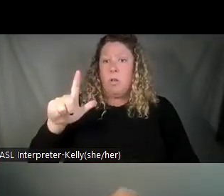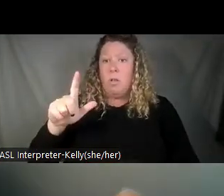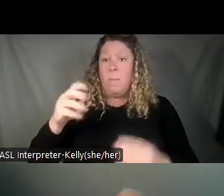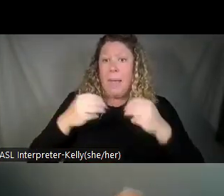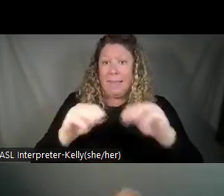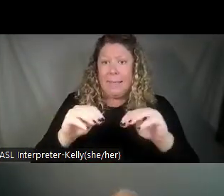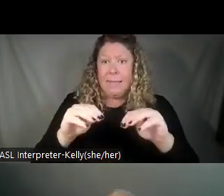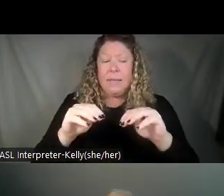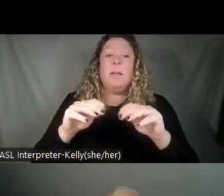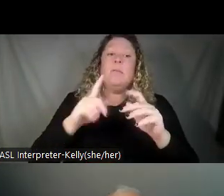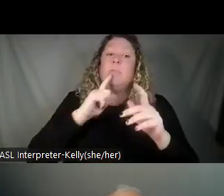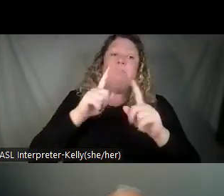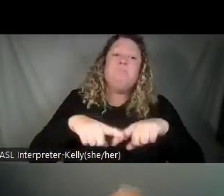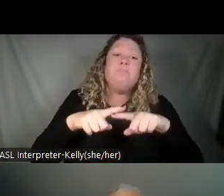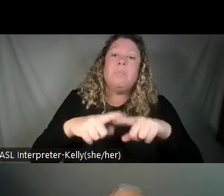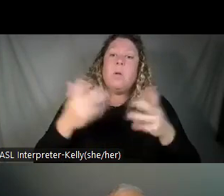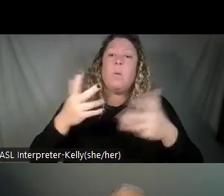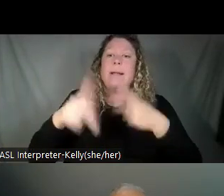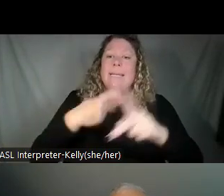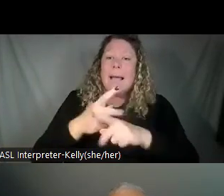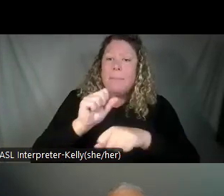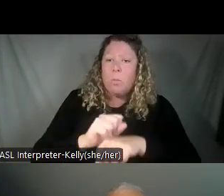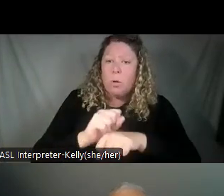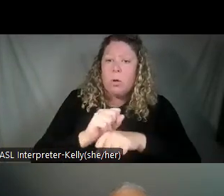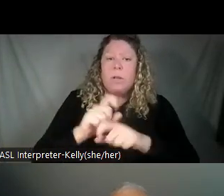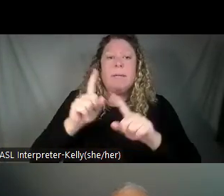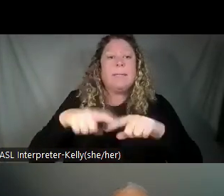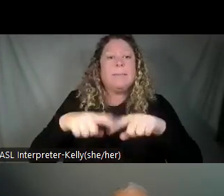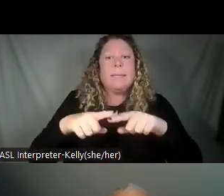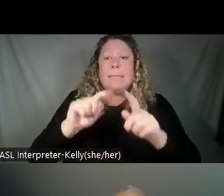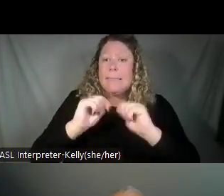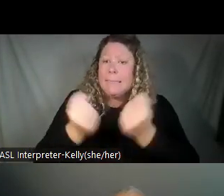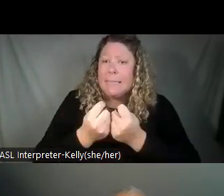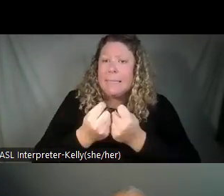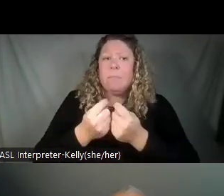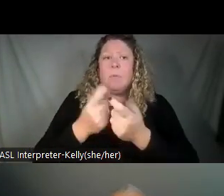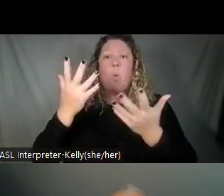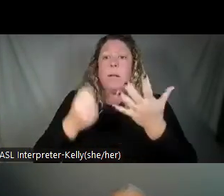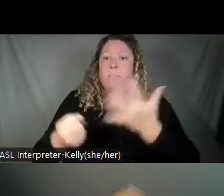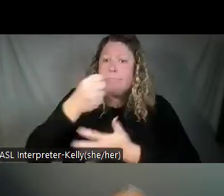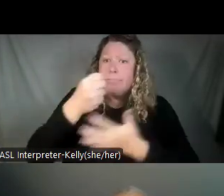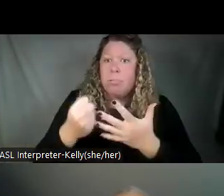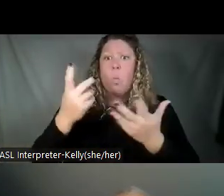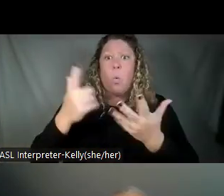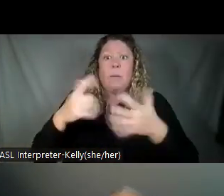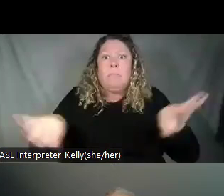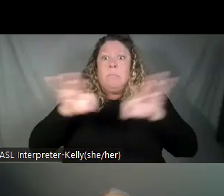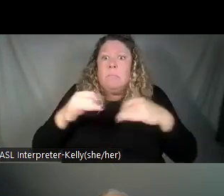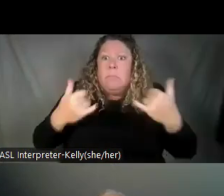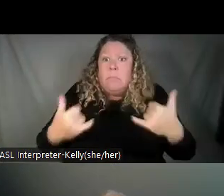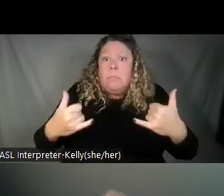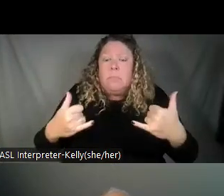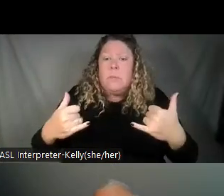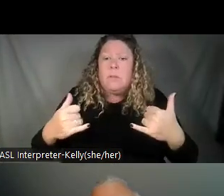work depending on the basis of the team, the criticality, and the priority of the project. And so different